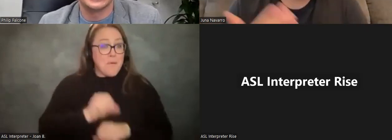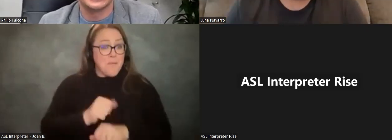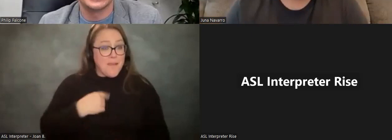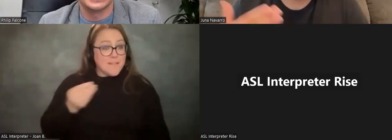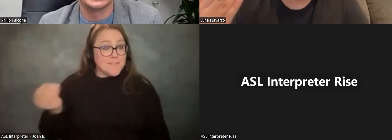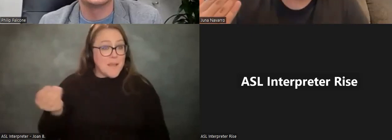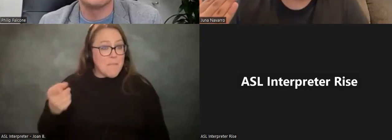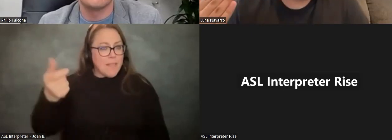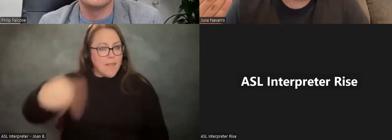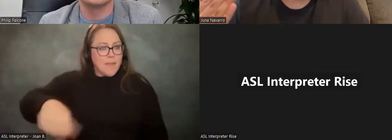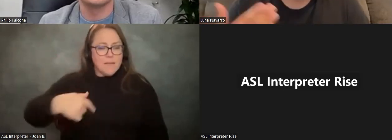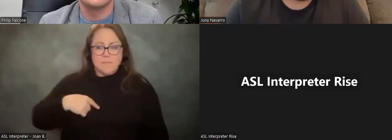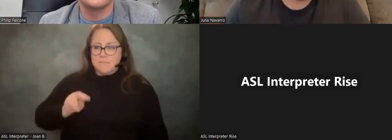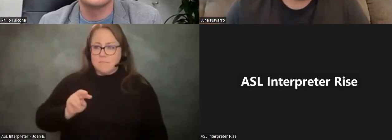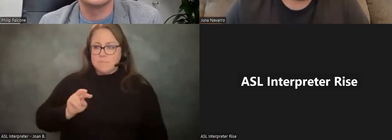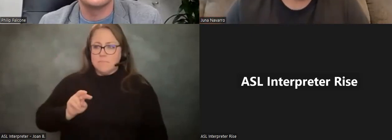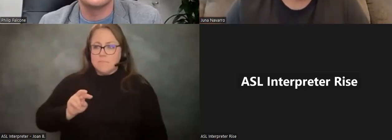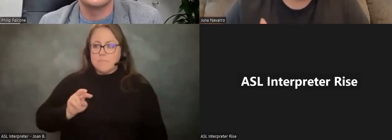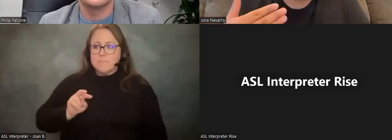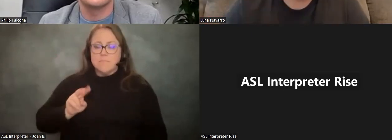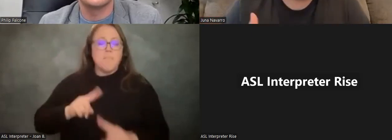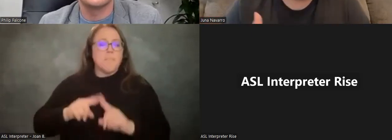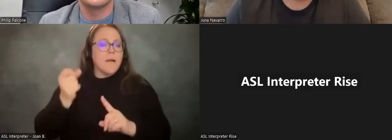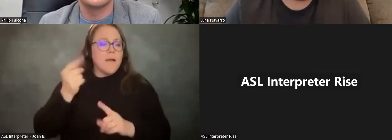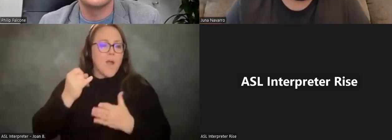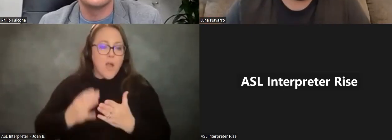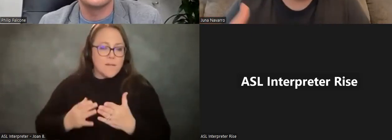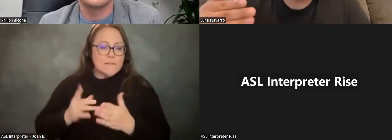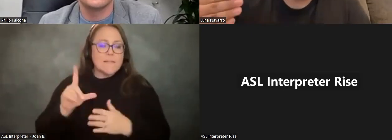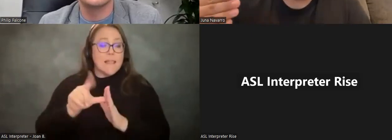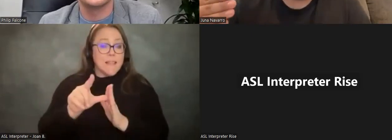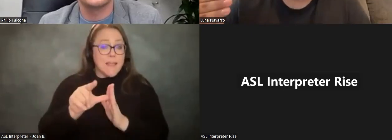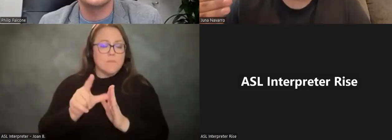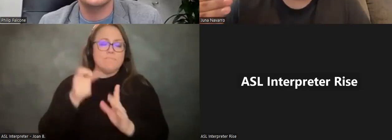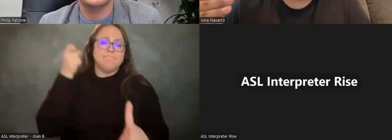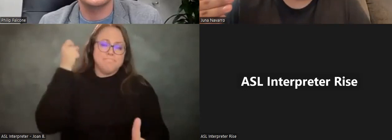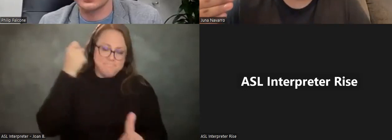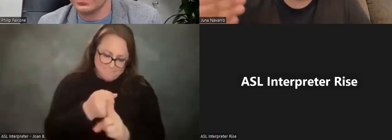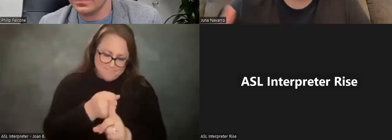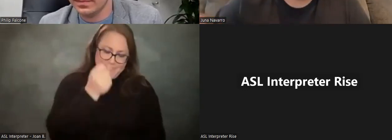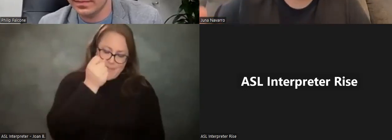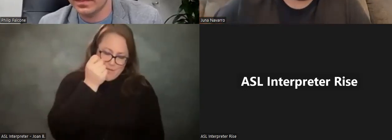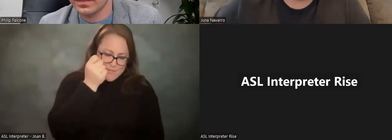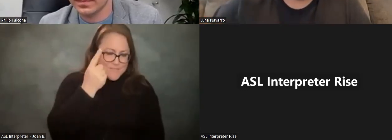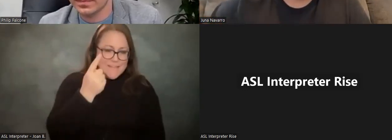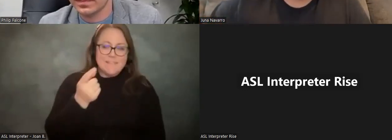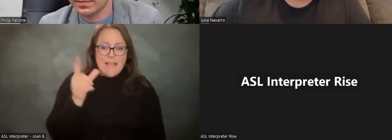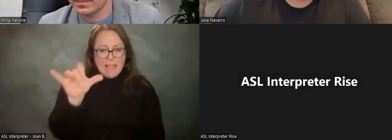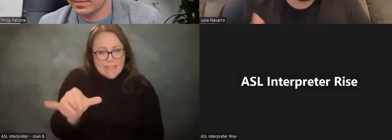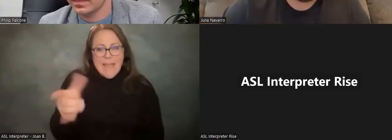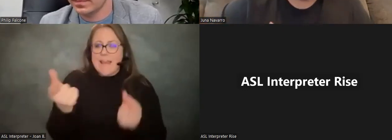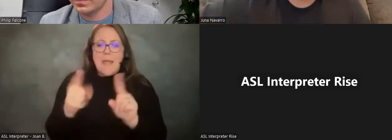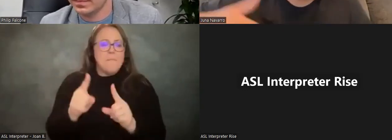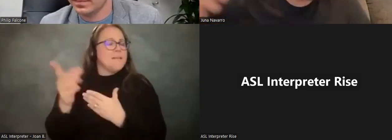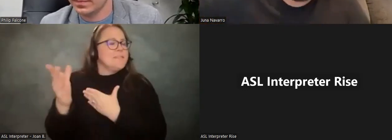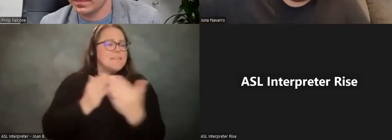it gets rejected. So I think a professional artist eventually understands that this is going to happen no matter